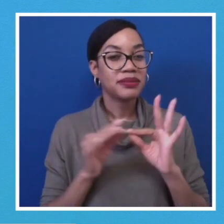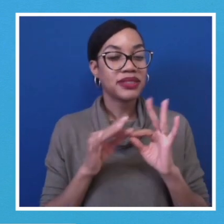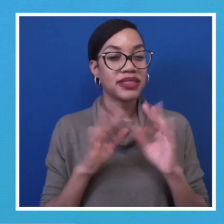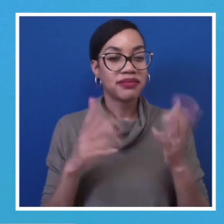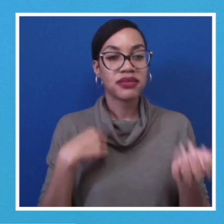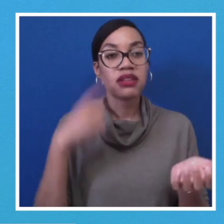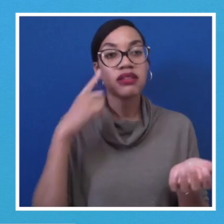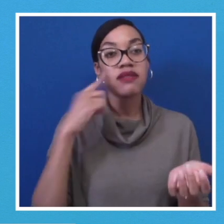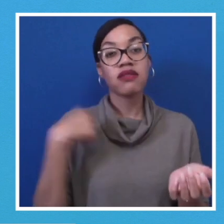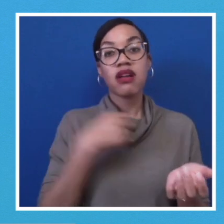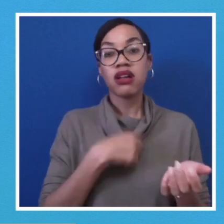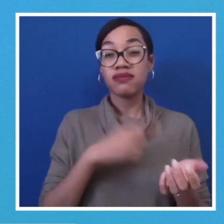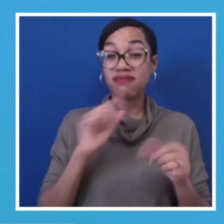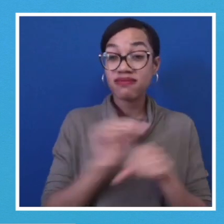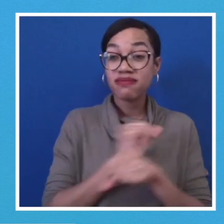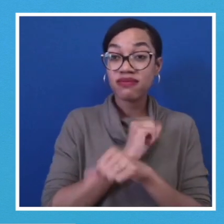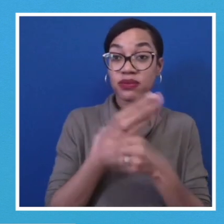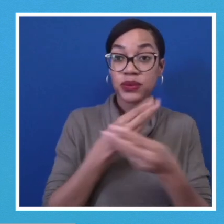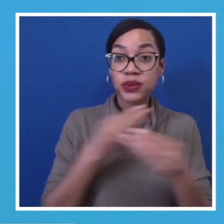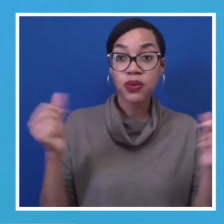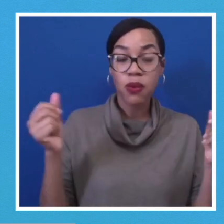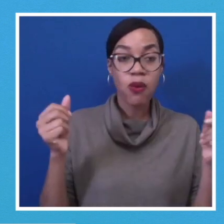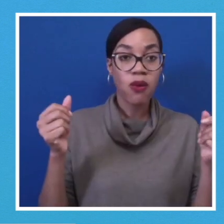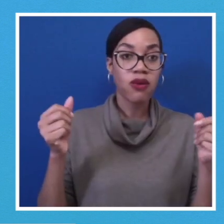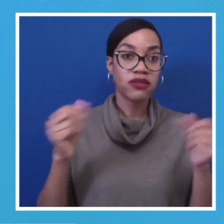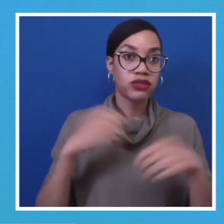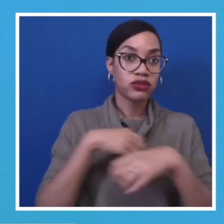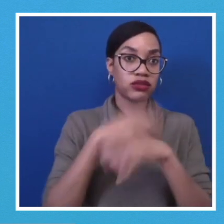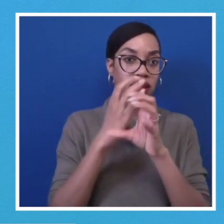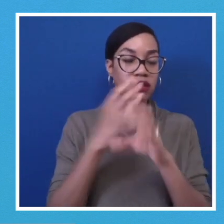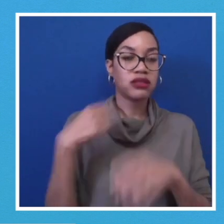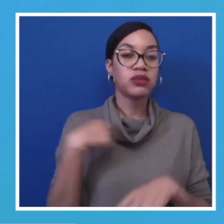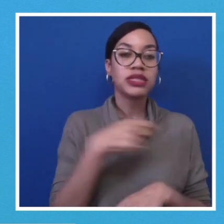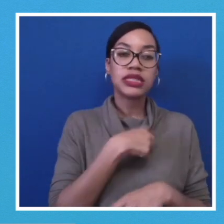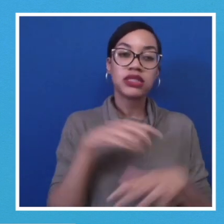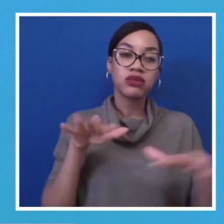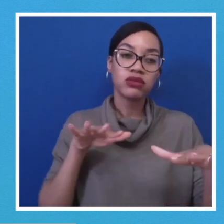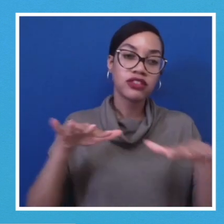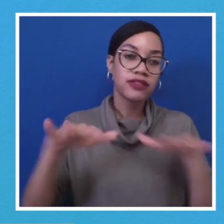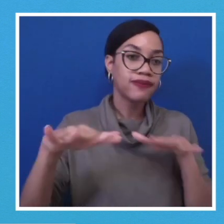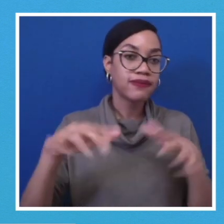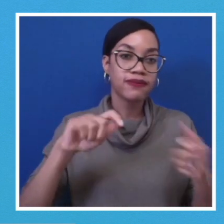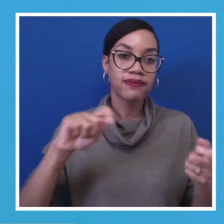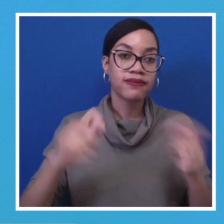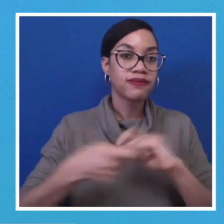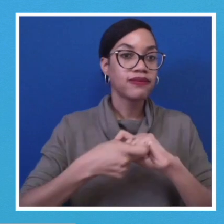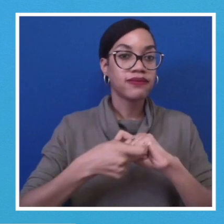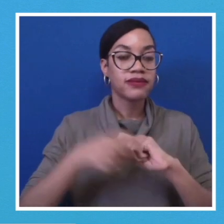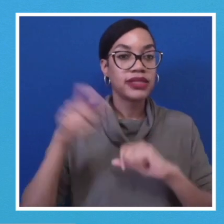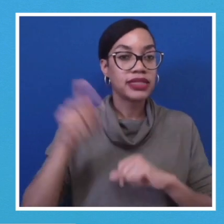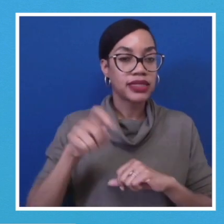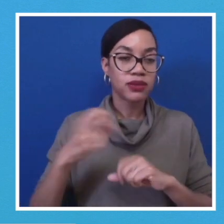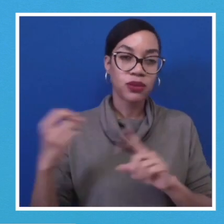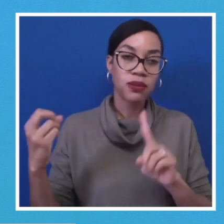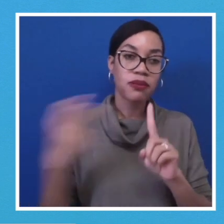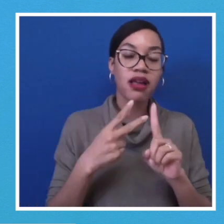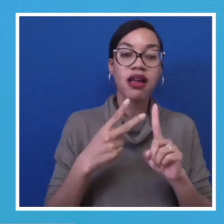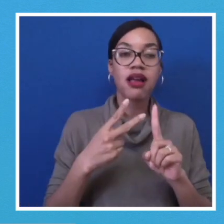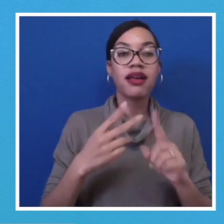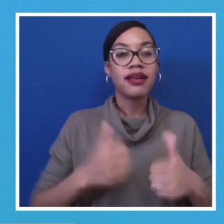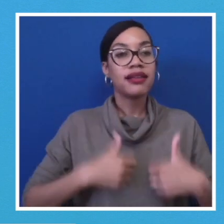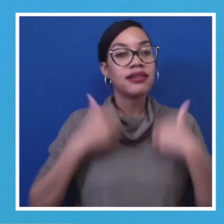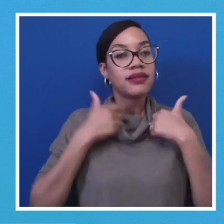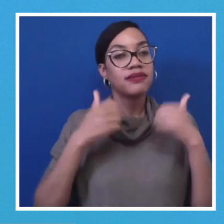solve the climate crisis, we need a global paradigm shift back to understanding and living within the natural laws of Mother Earth. And this is a